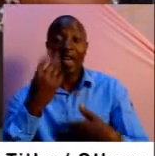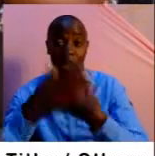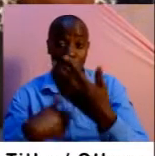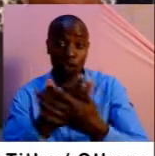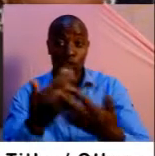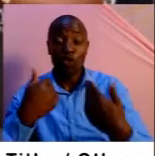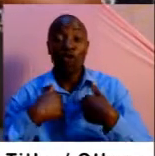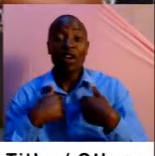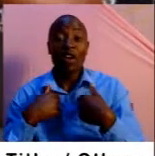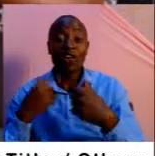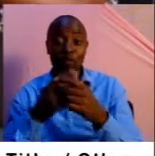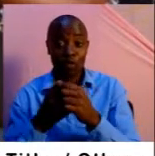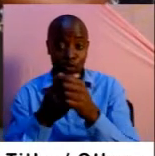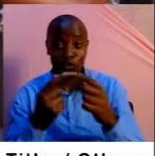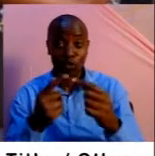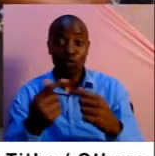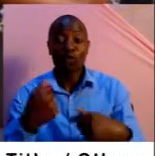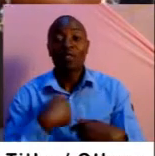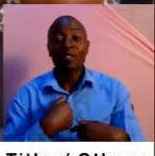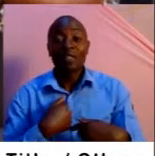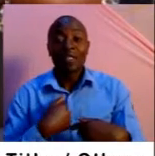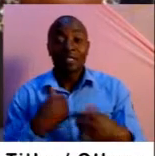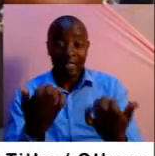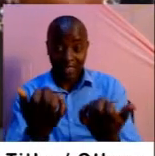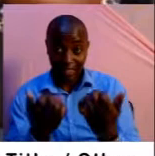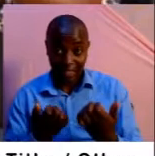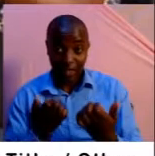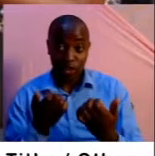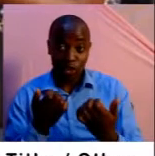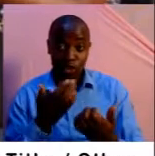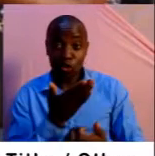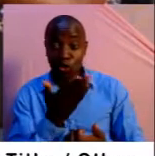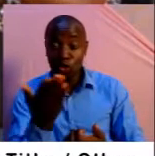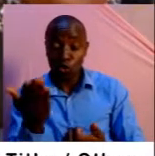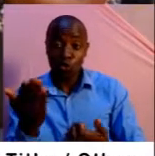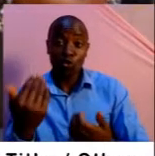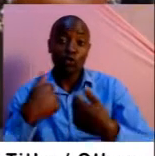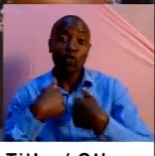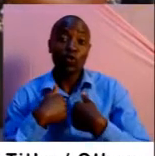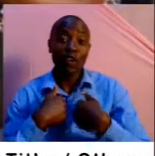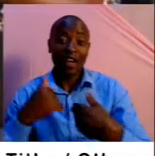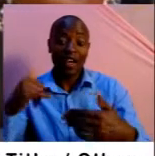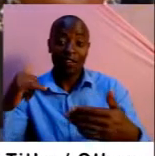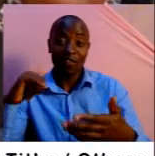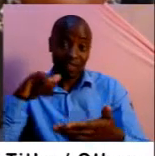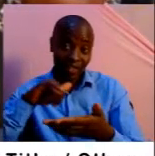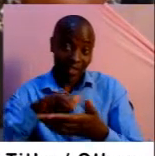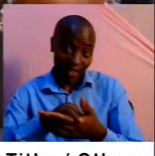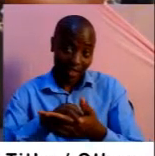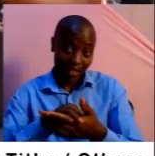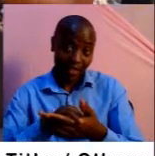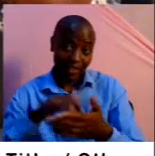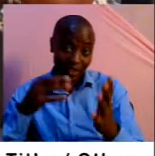have belongs to me. It requires you to make that commitment. And when you make that commitment,